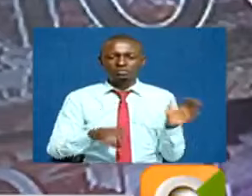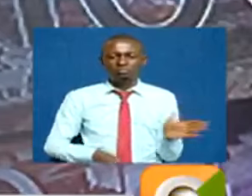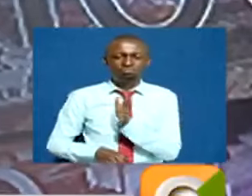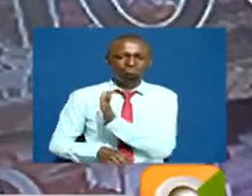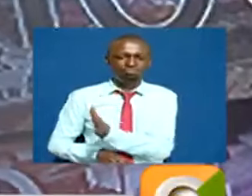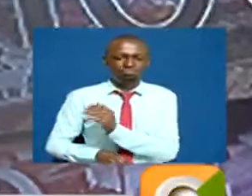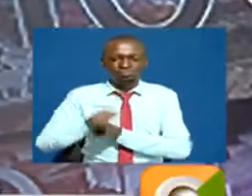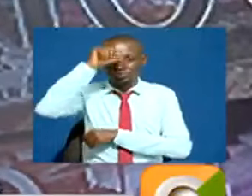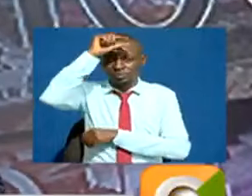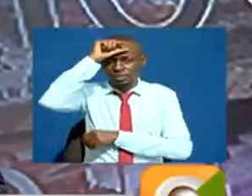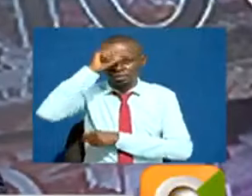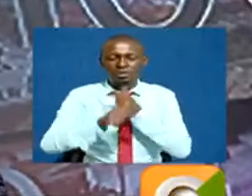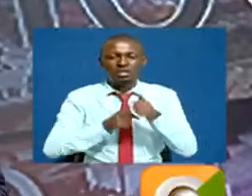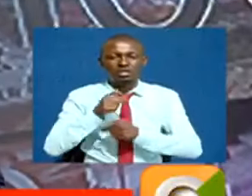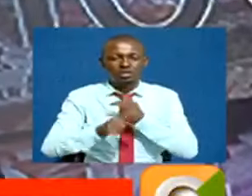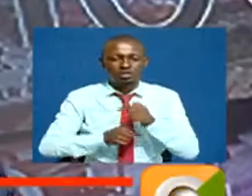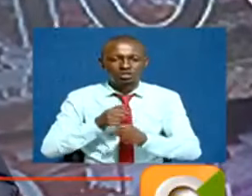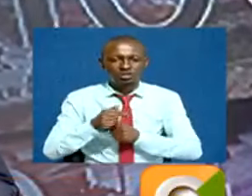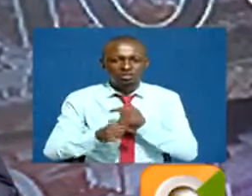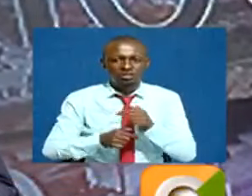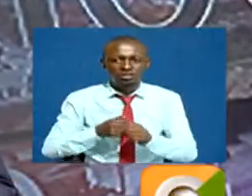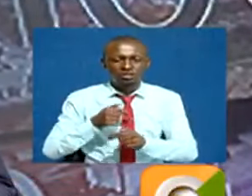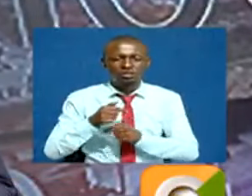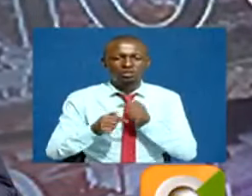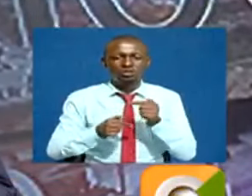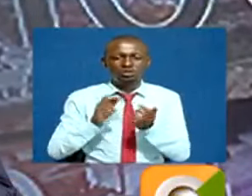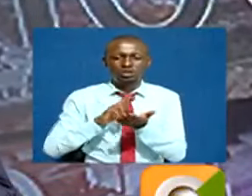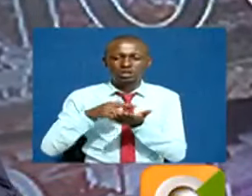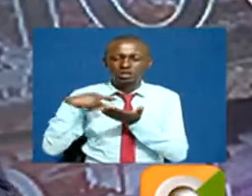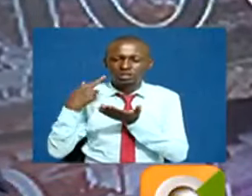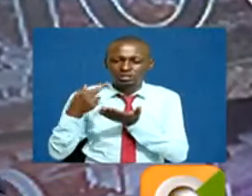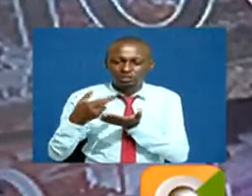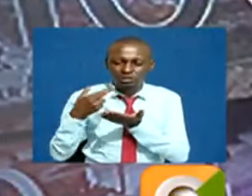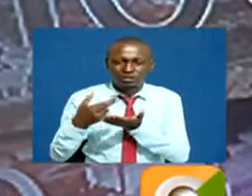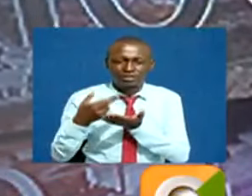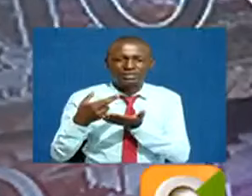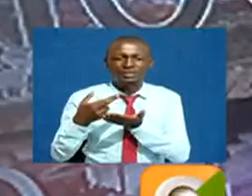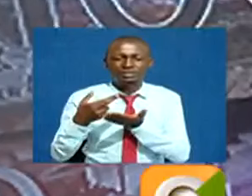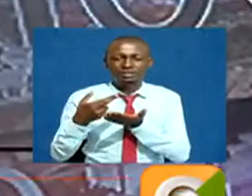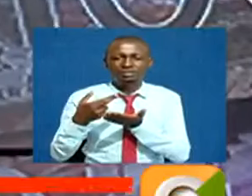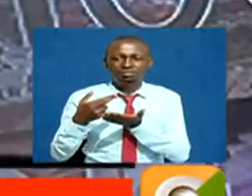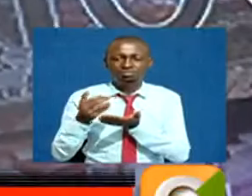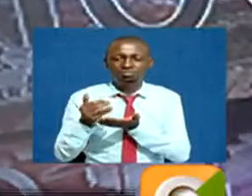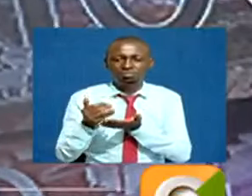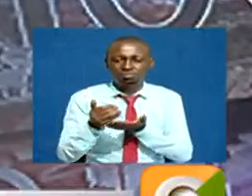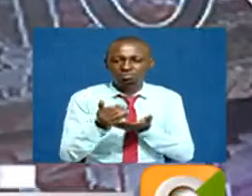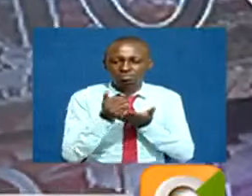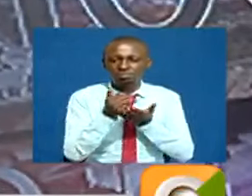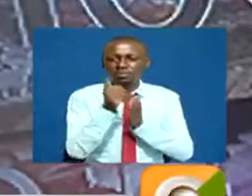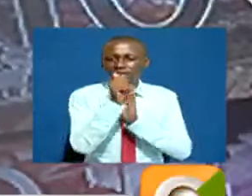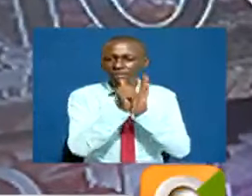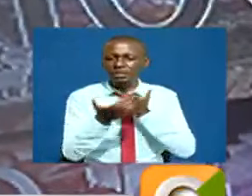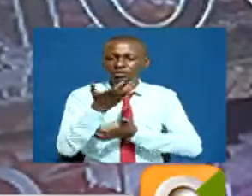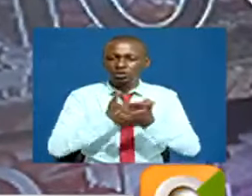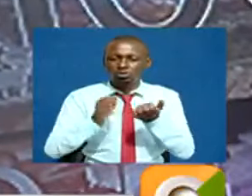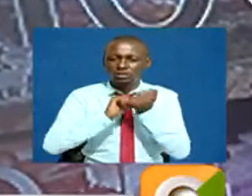The government continued channeling the chunk of the resources to the bottom-up economic transformation agenda key sectors to